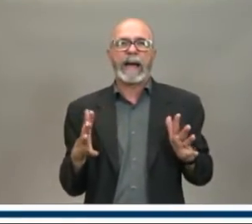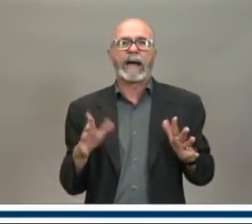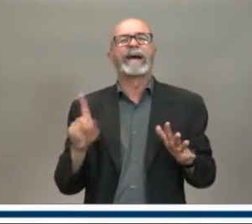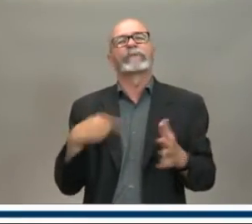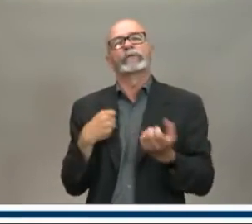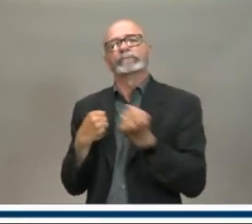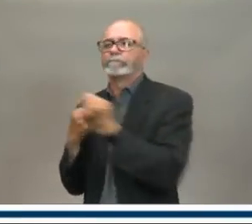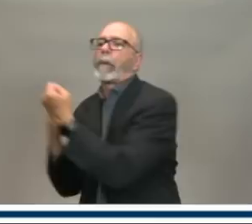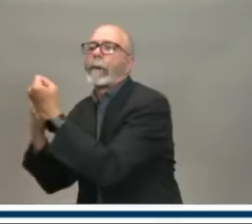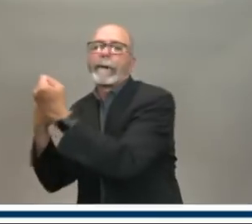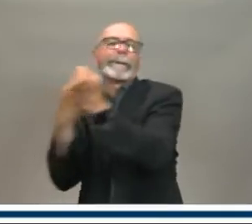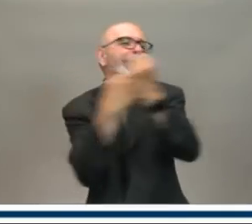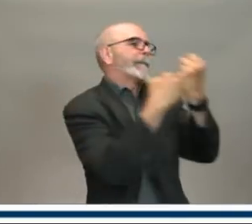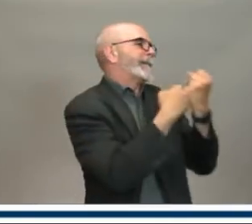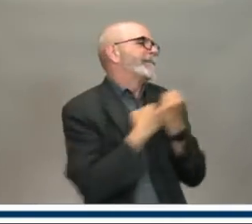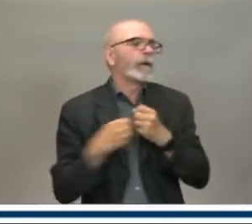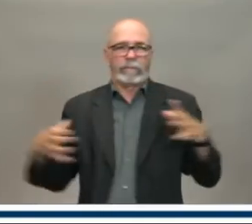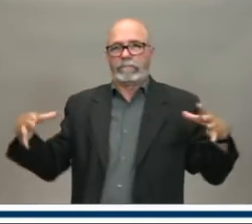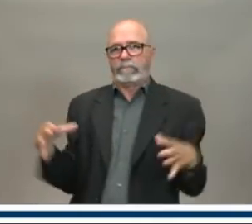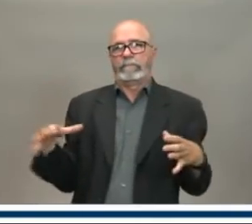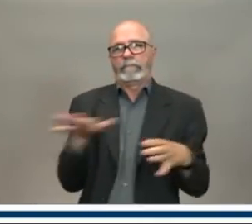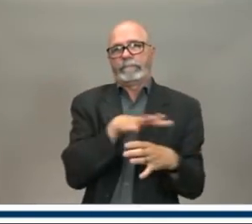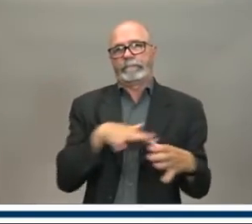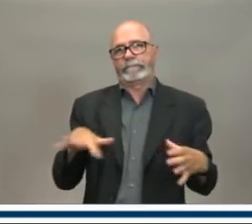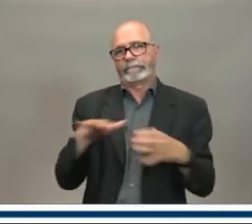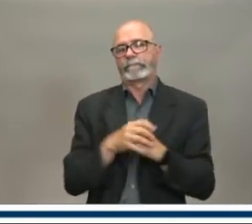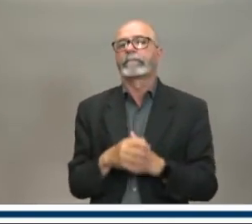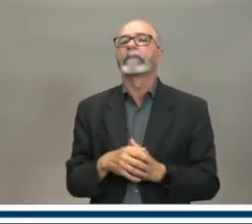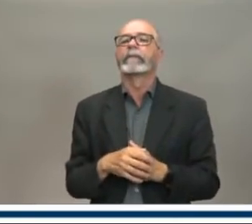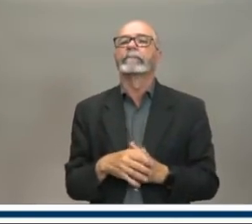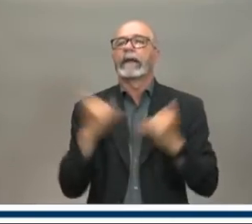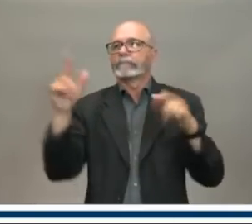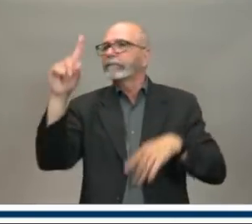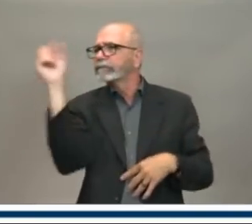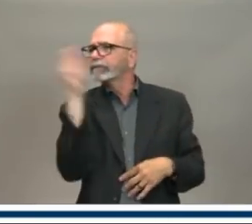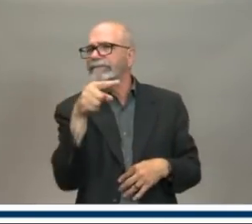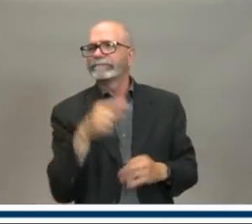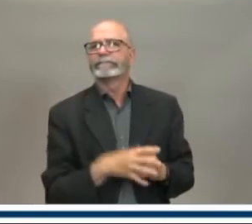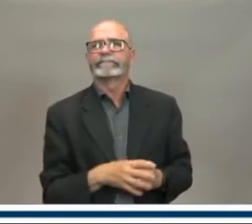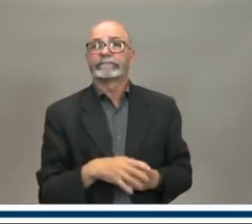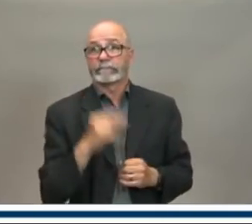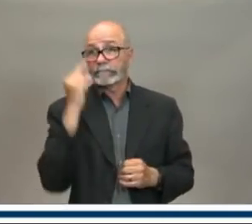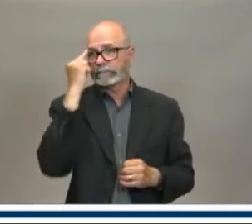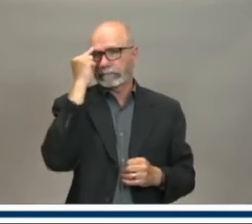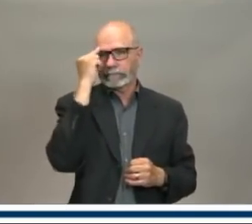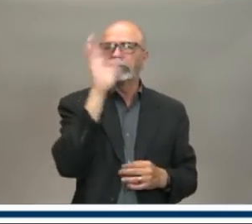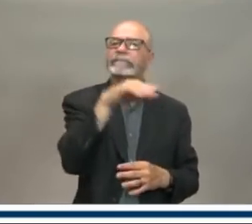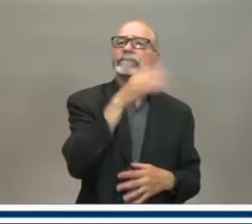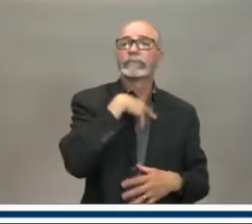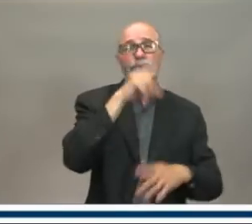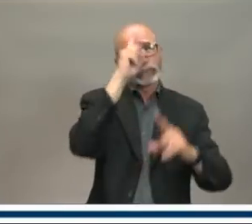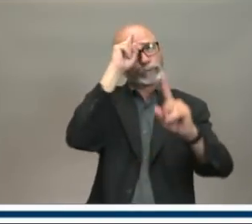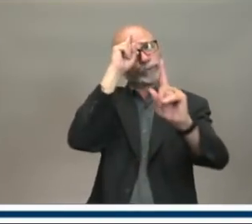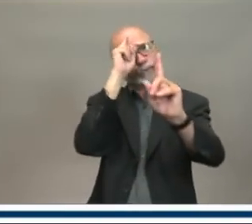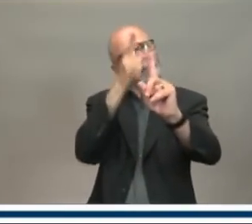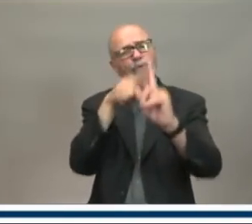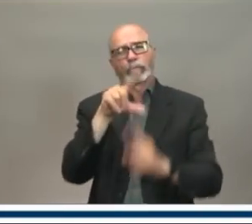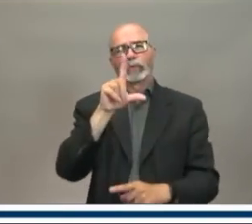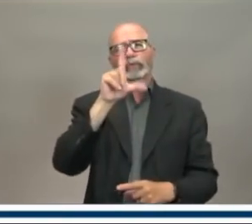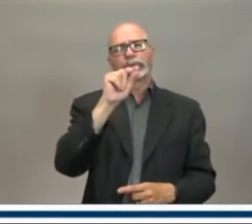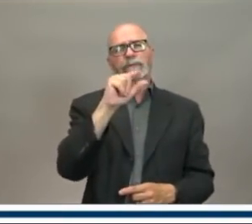you. Is the $4 billion in tourism revenue by 2024 goal still realistic at this stage, and will this target